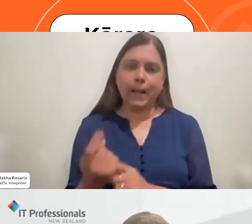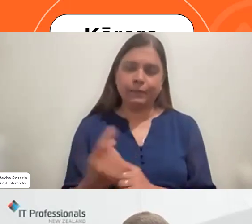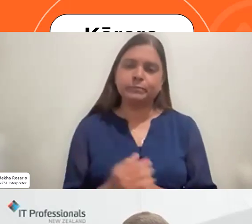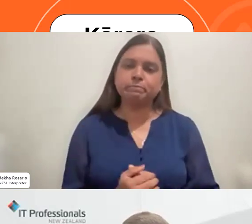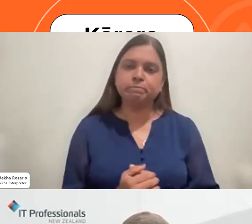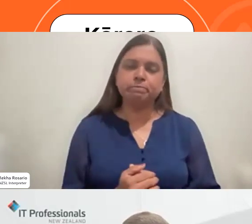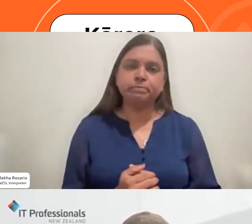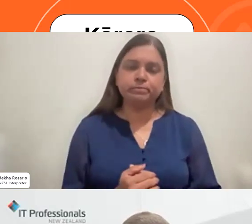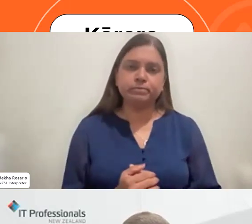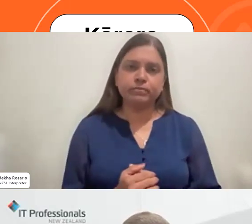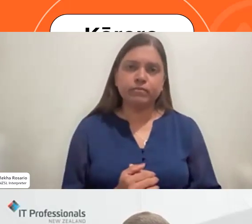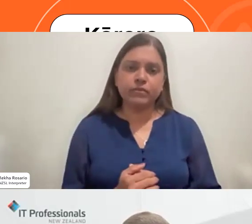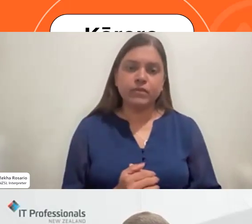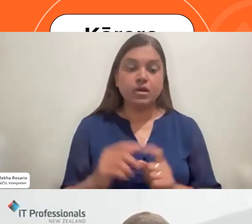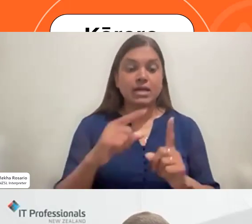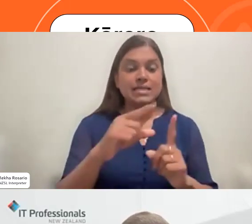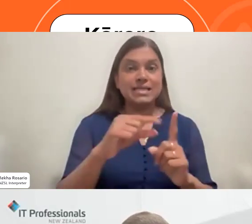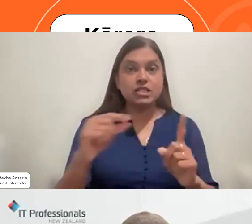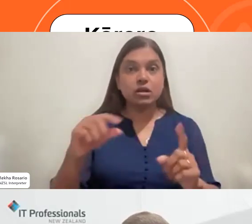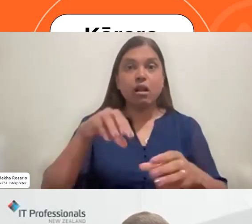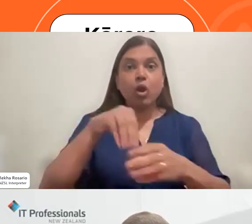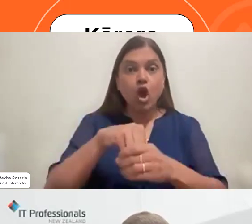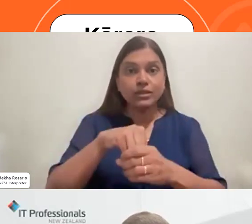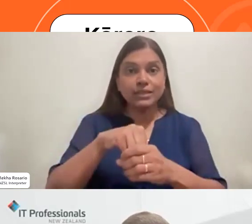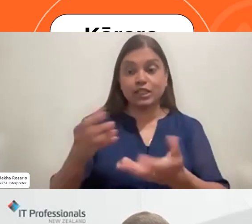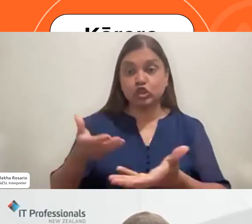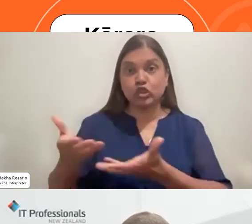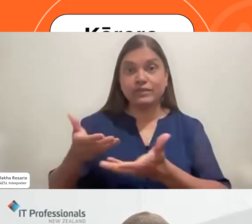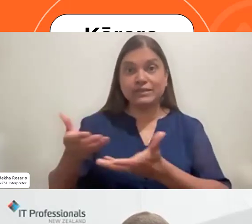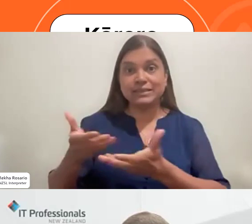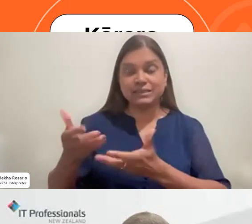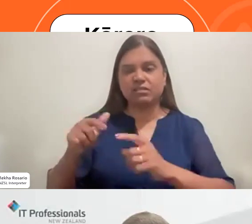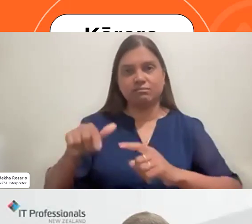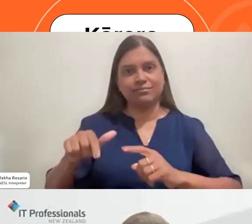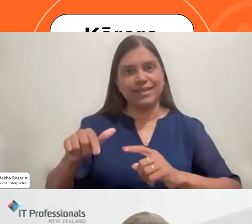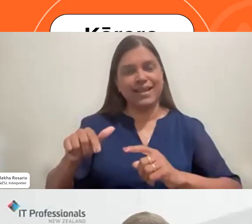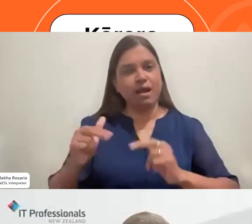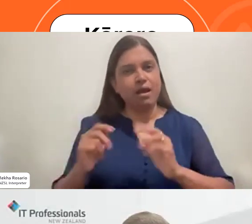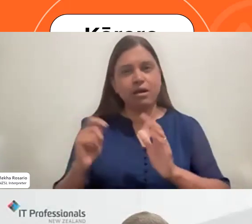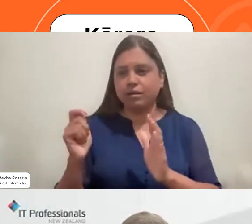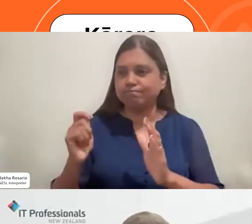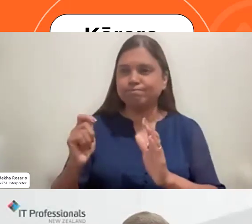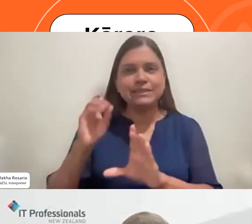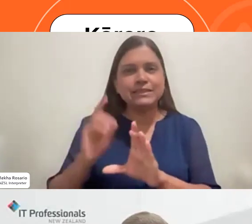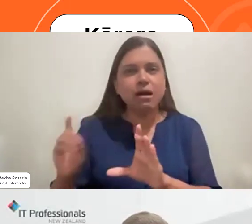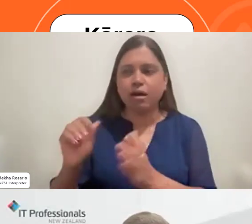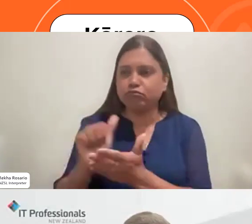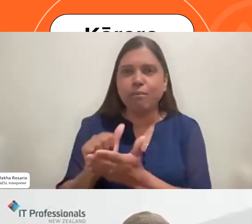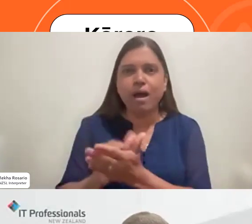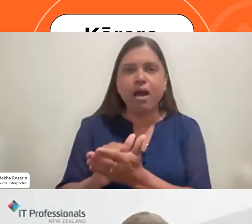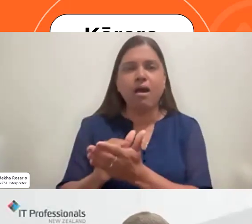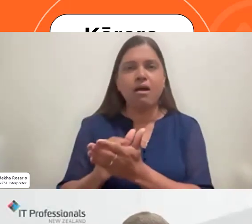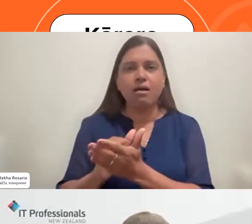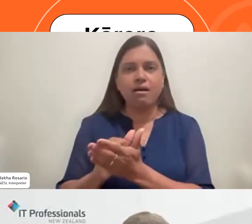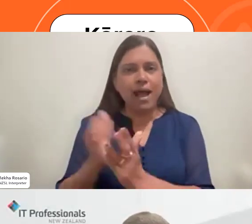When digital content and services are built to be accessible, they can be used by people with